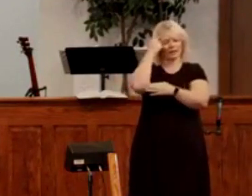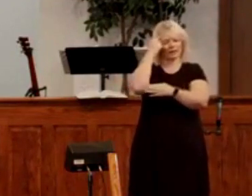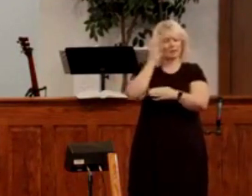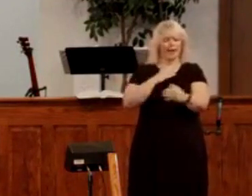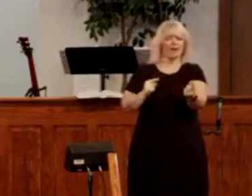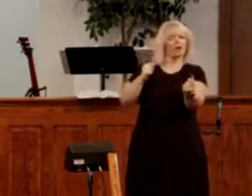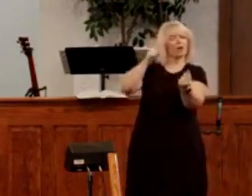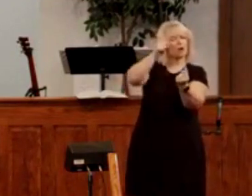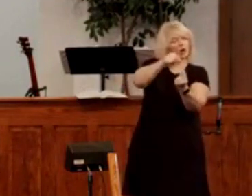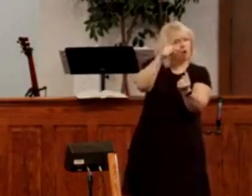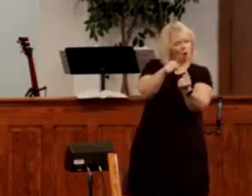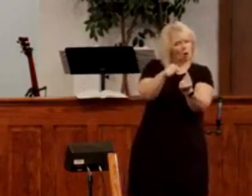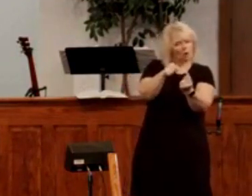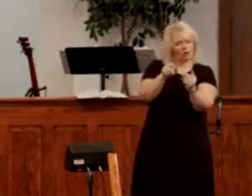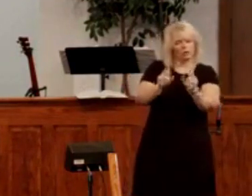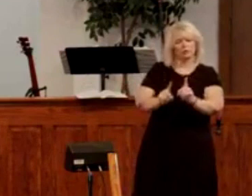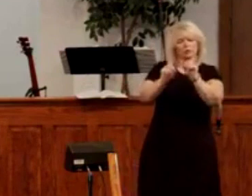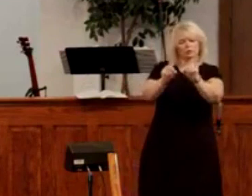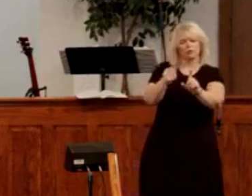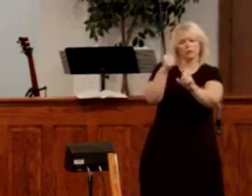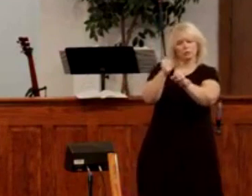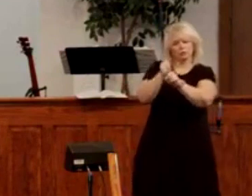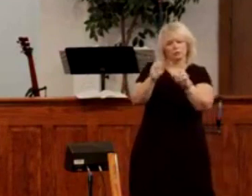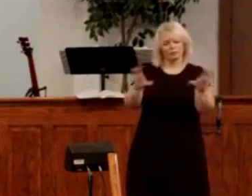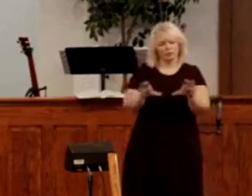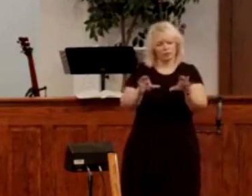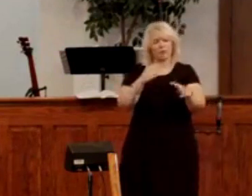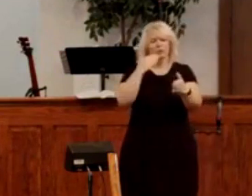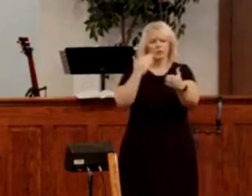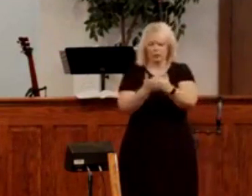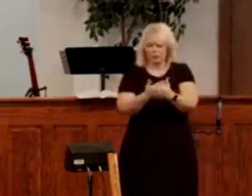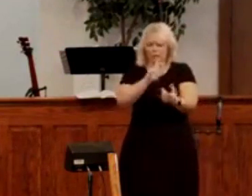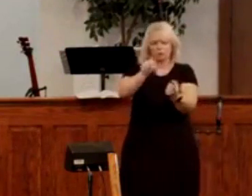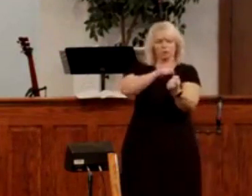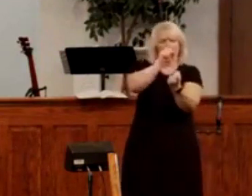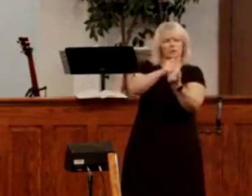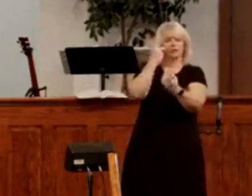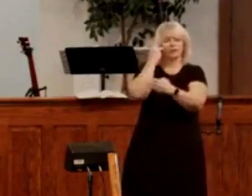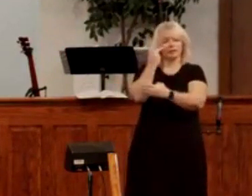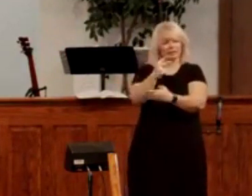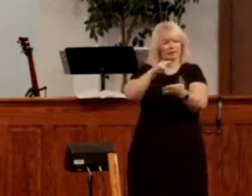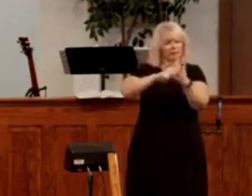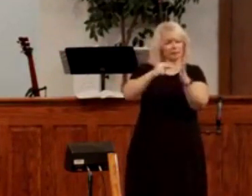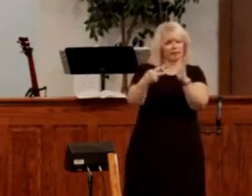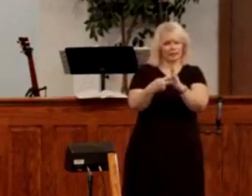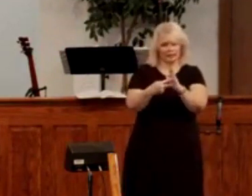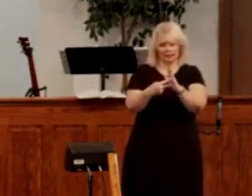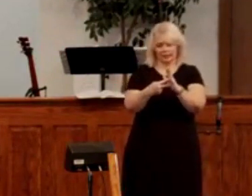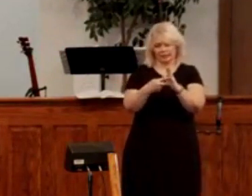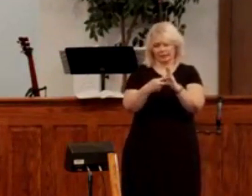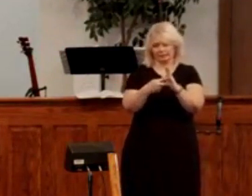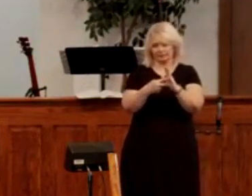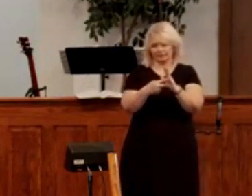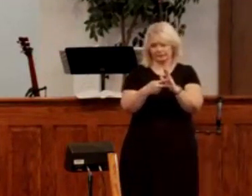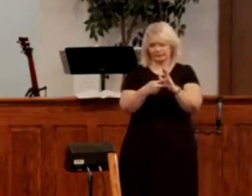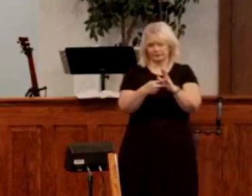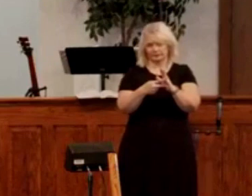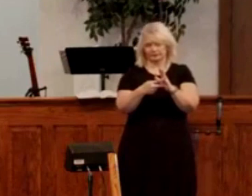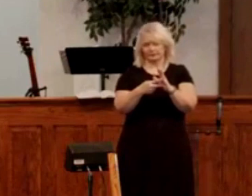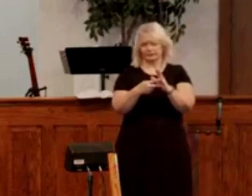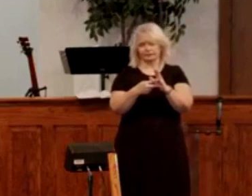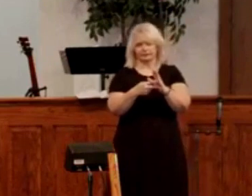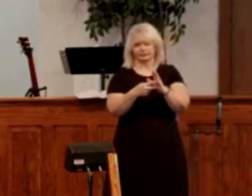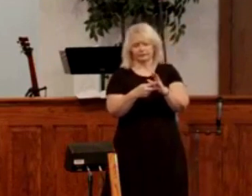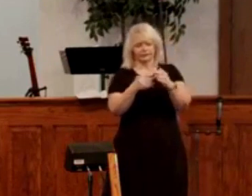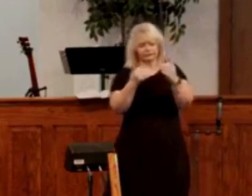is that you will devote yourselves to doing good. And we'll specifically see what that means today in the earlier verses. Now, I'm